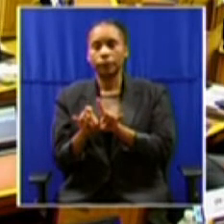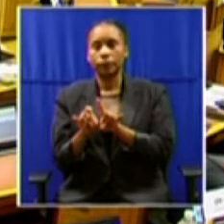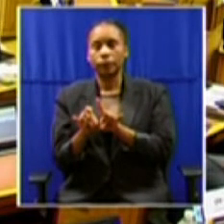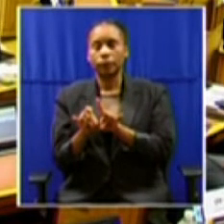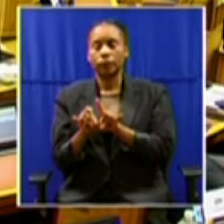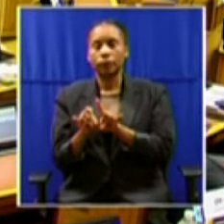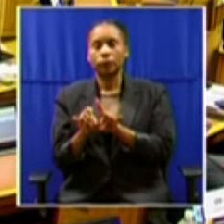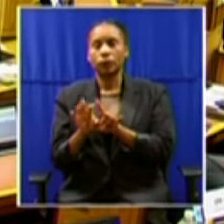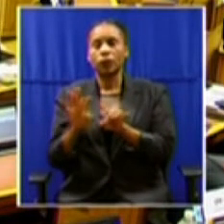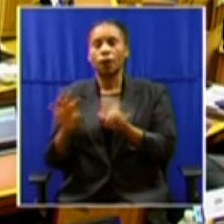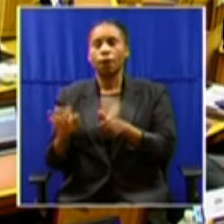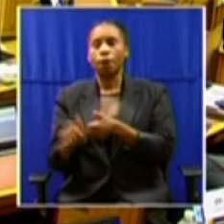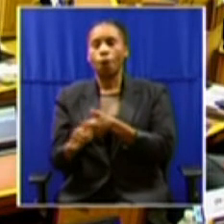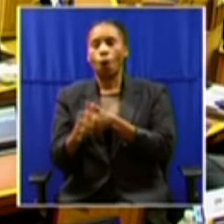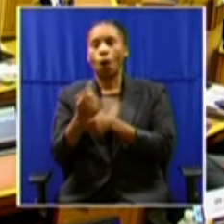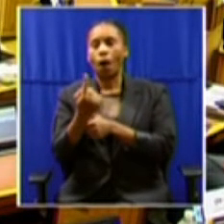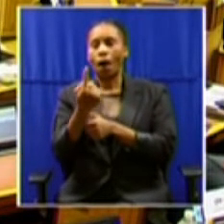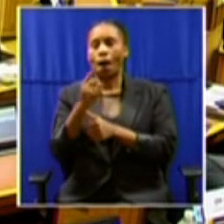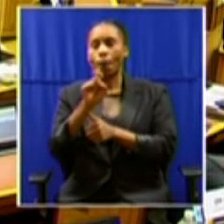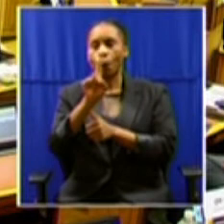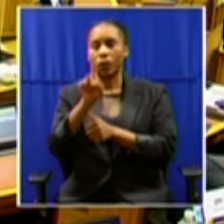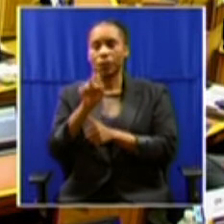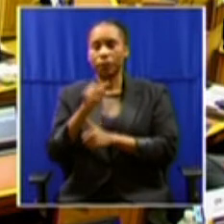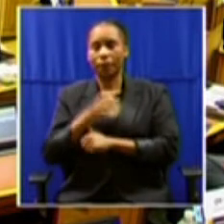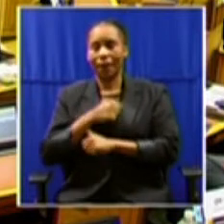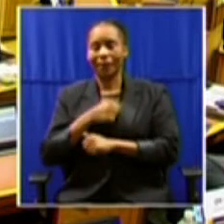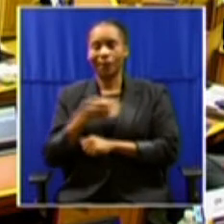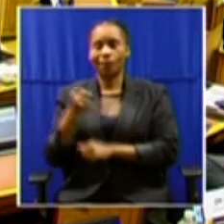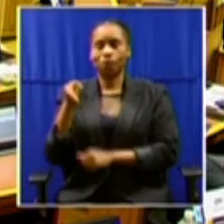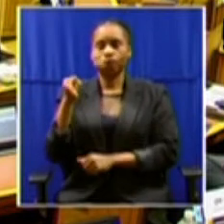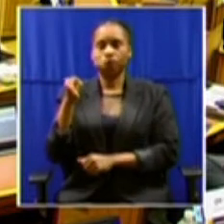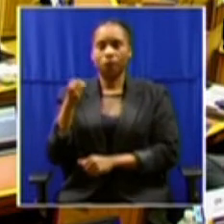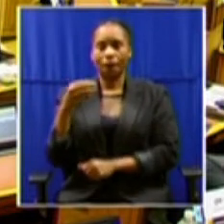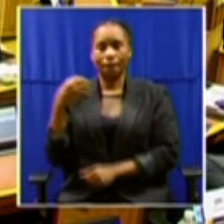My follow-up question to the Minister,